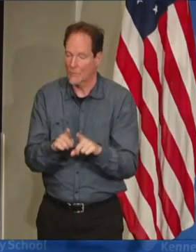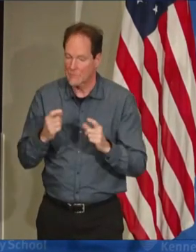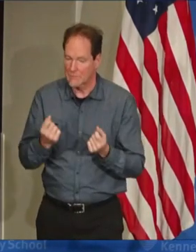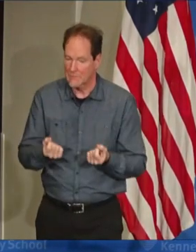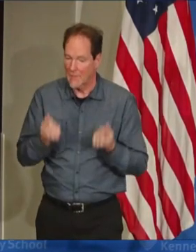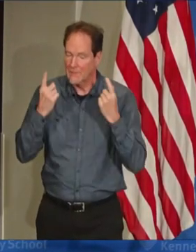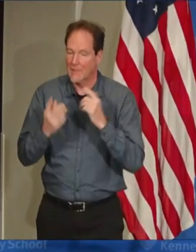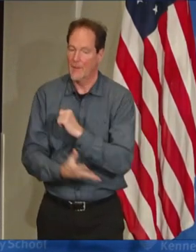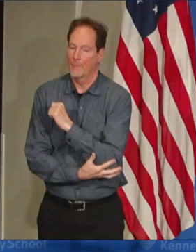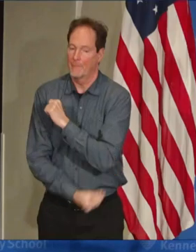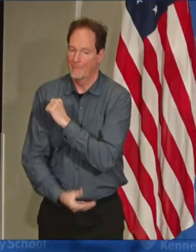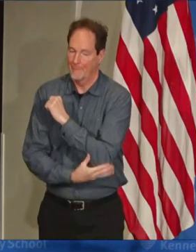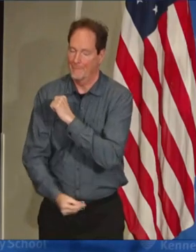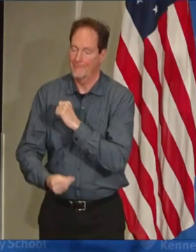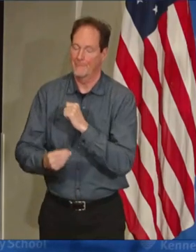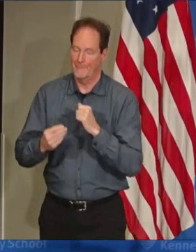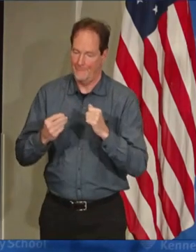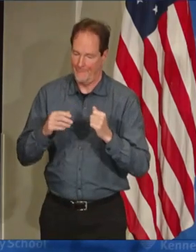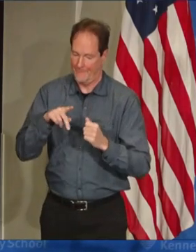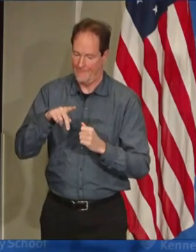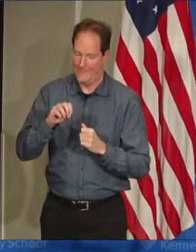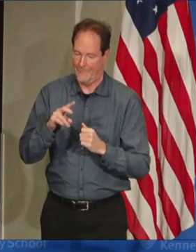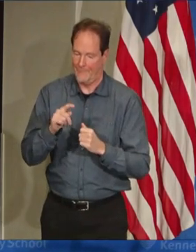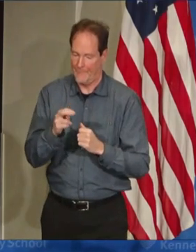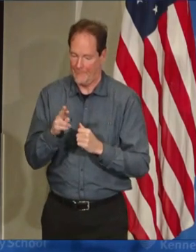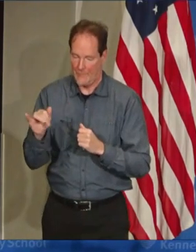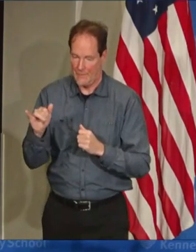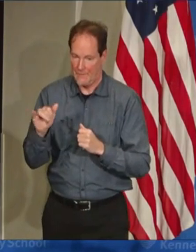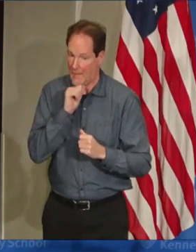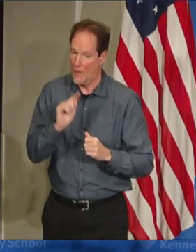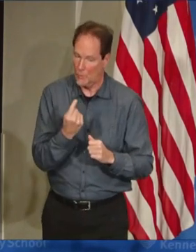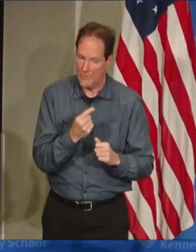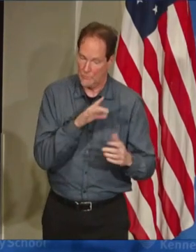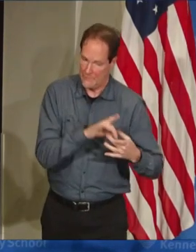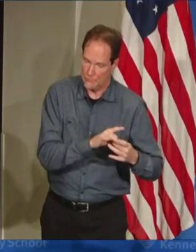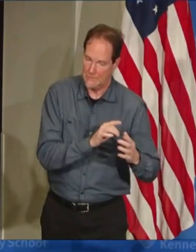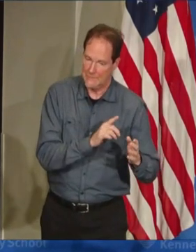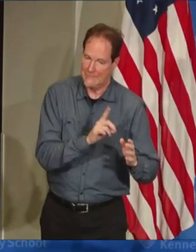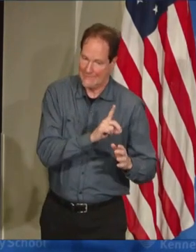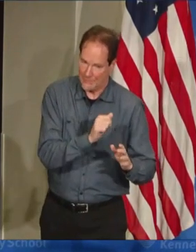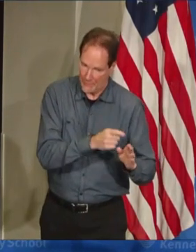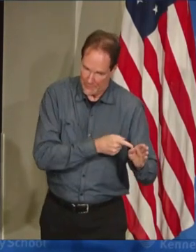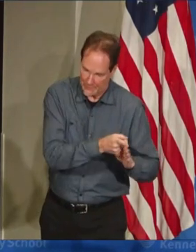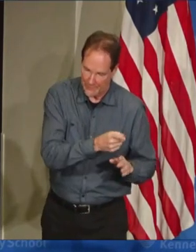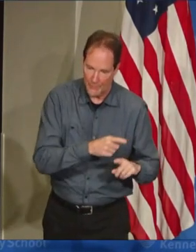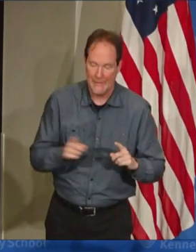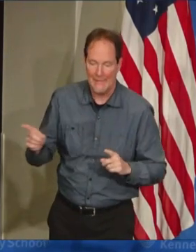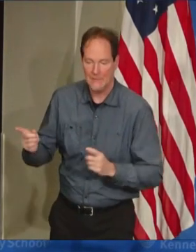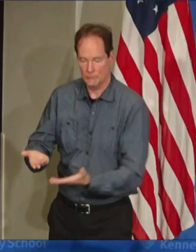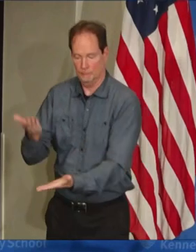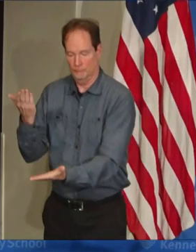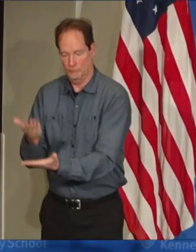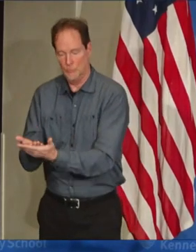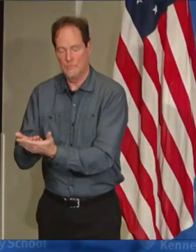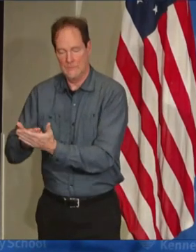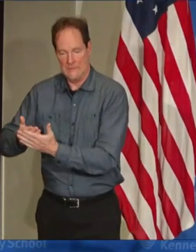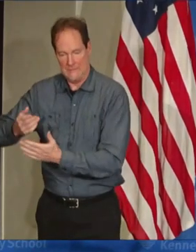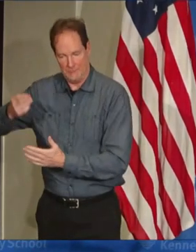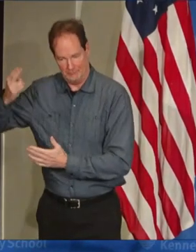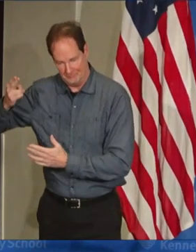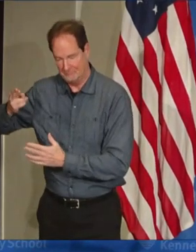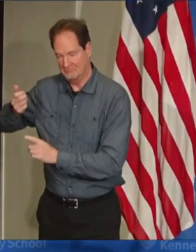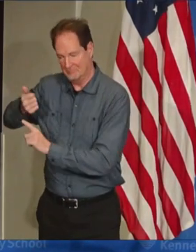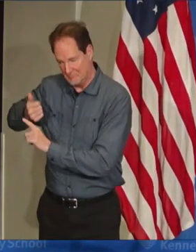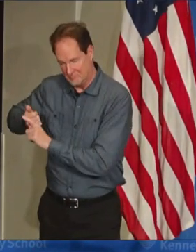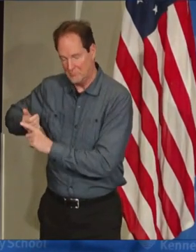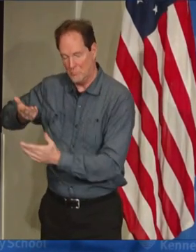understood poverty, not just in the area of disability, and had a demonstrated record of being able to